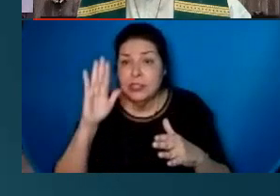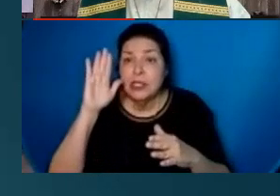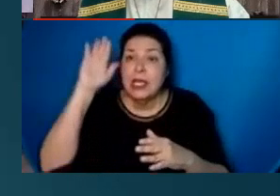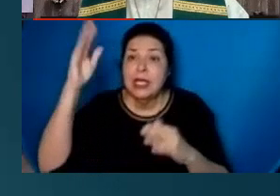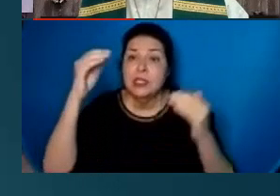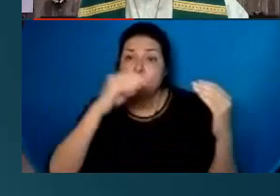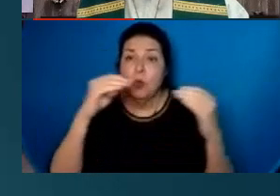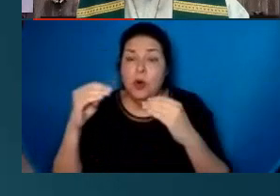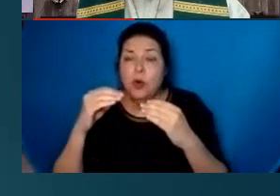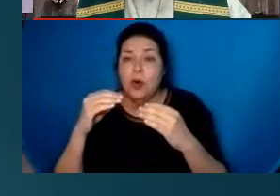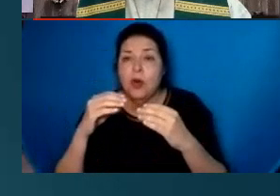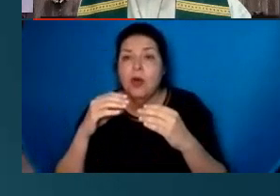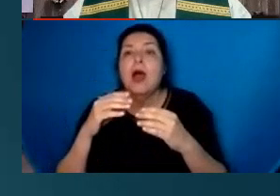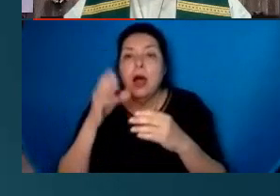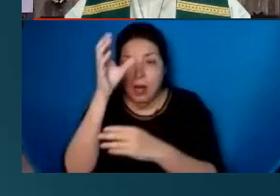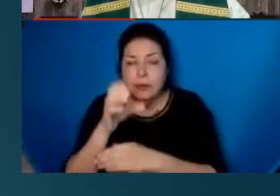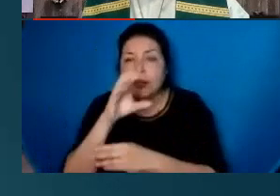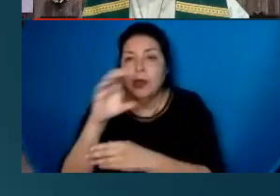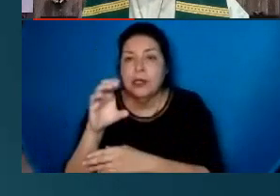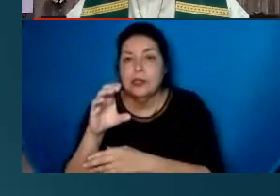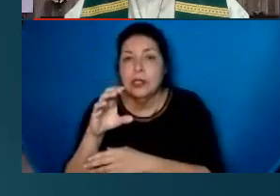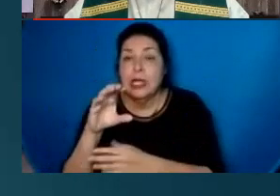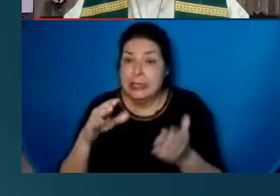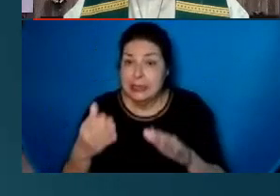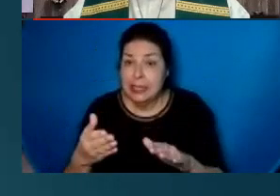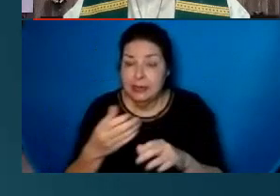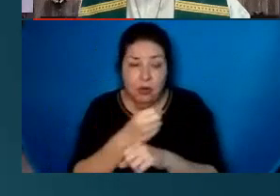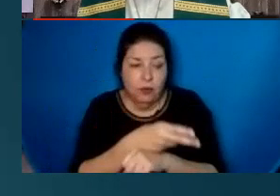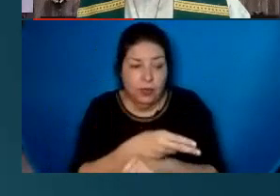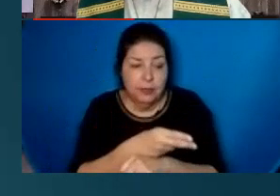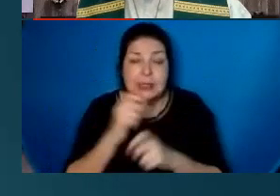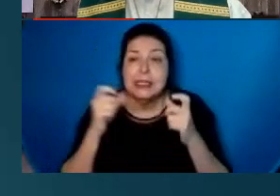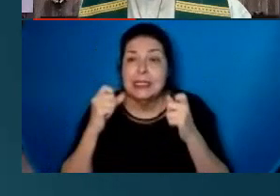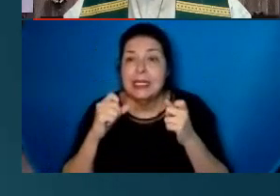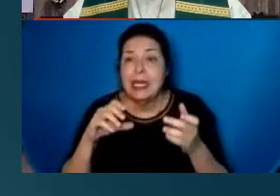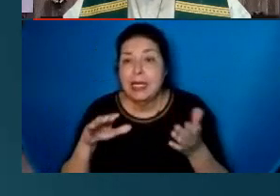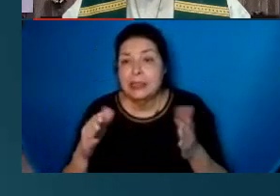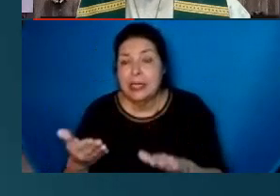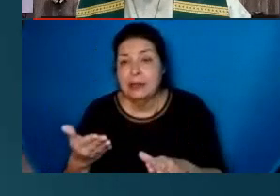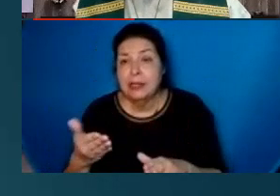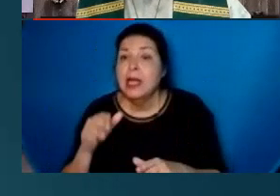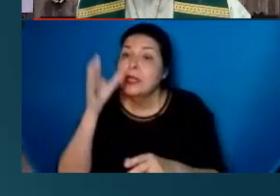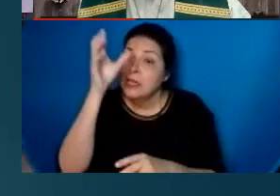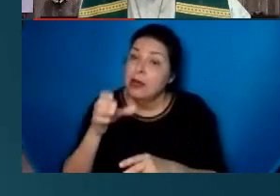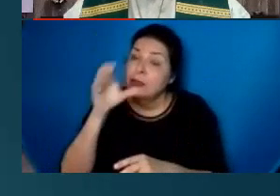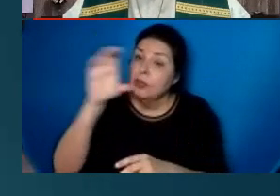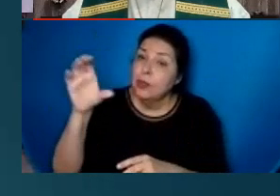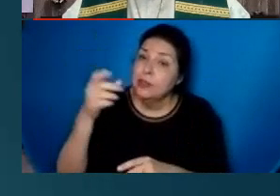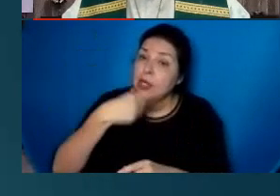overcame sin, death, and the power of the devil. It is on the cross that we hear Jesus